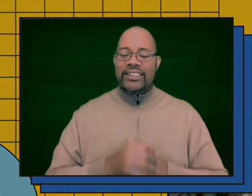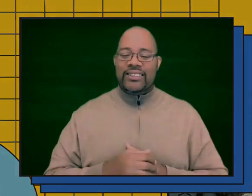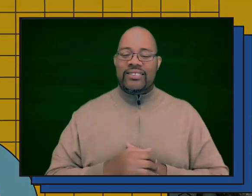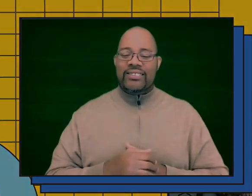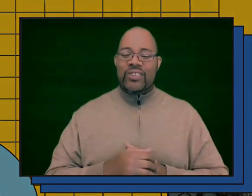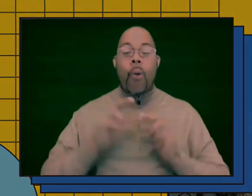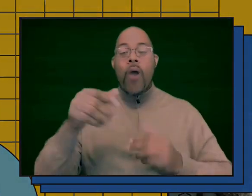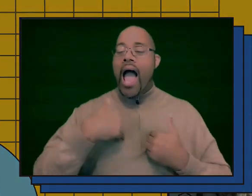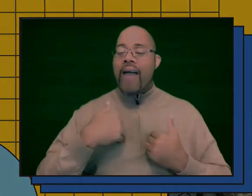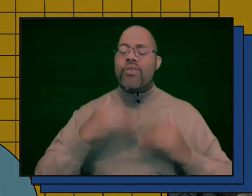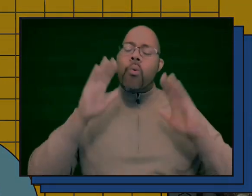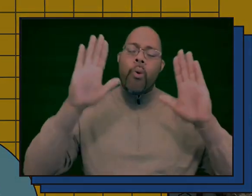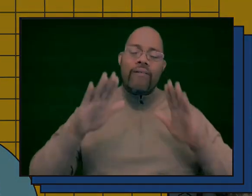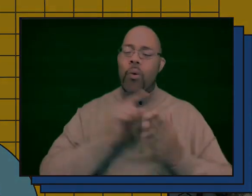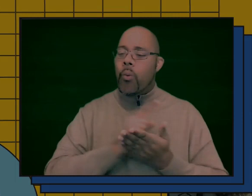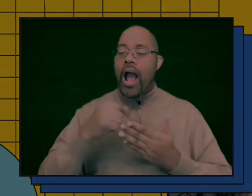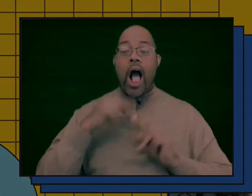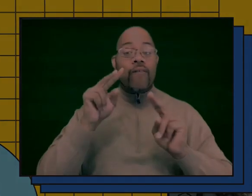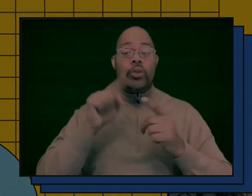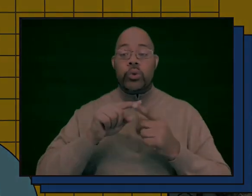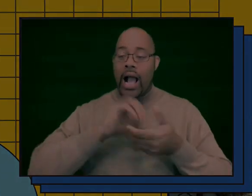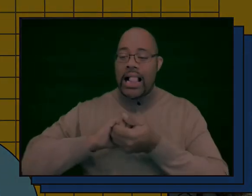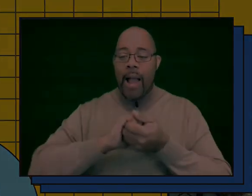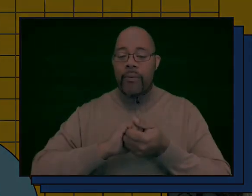Marine Science. Hope you're having an incredible